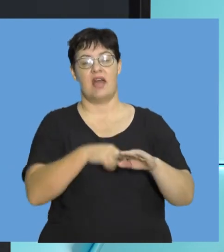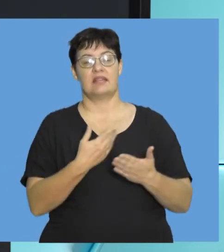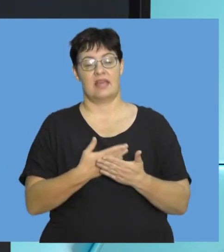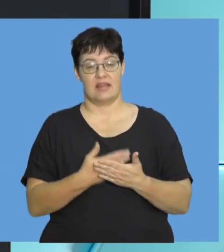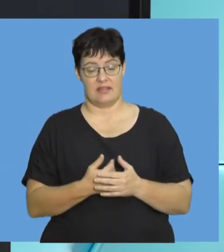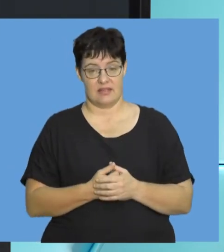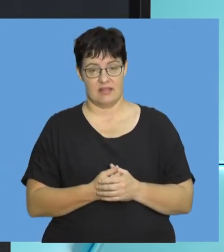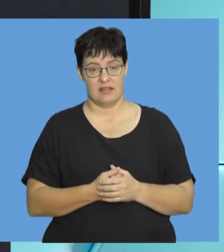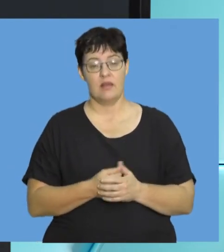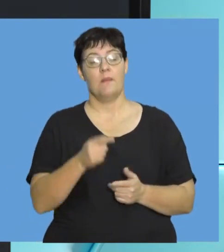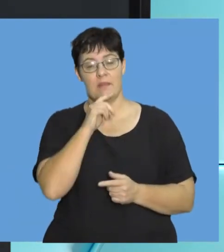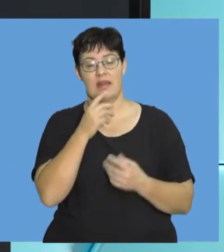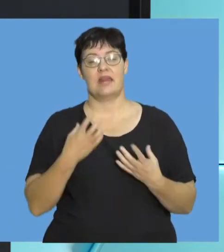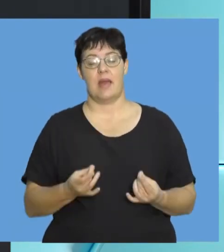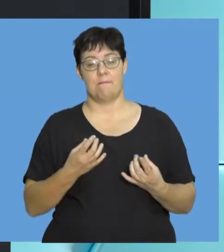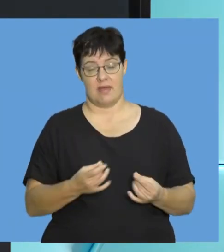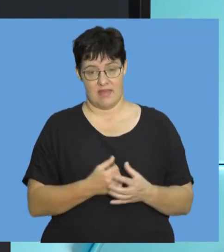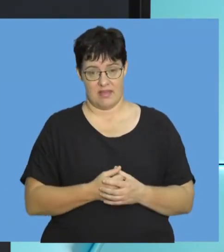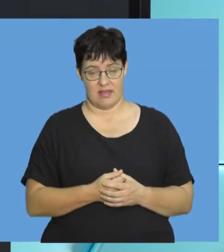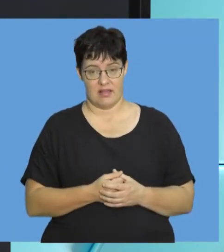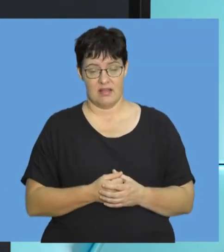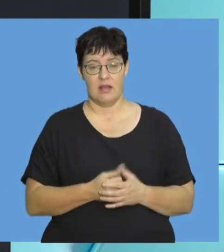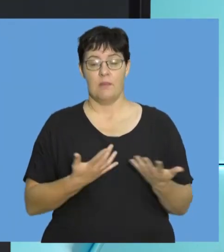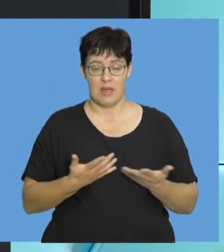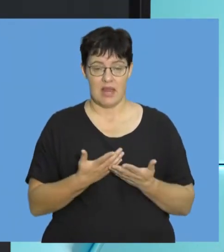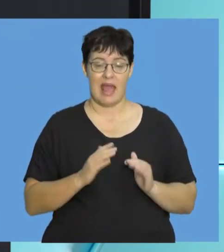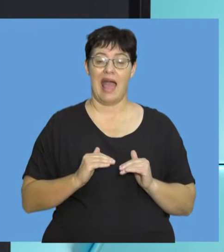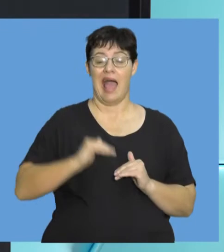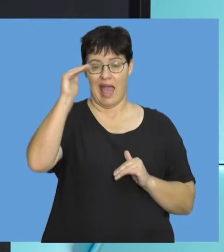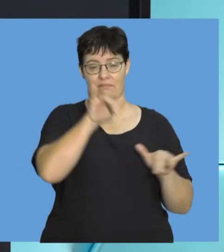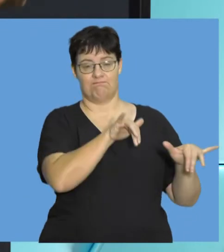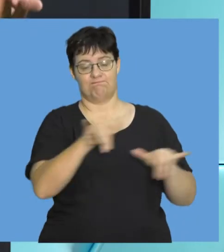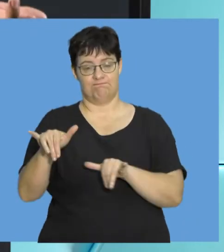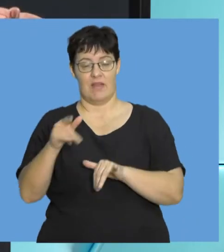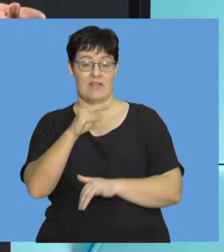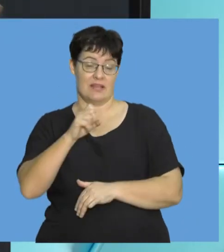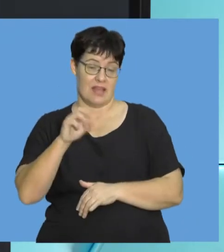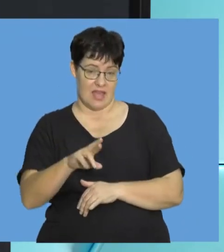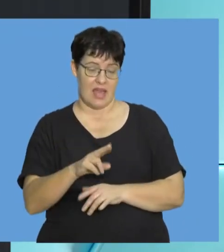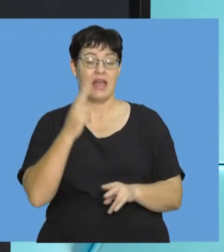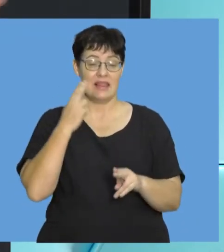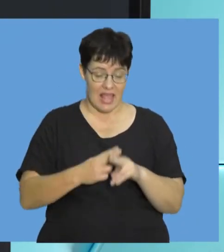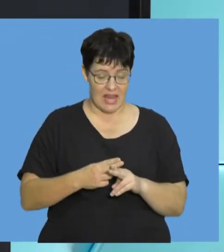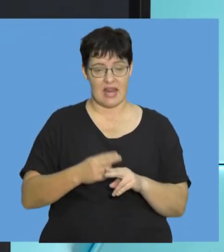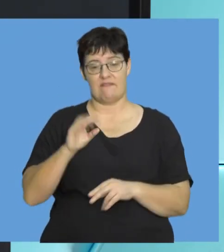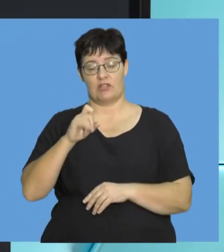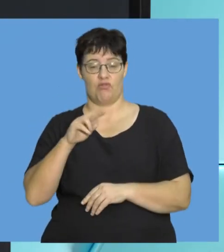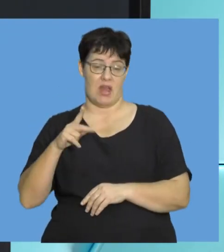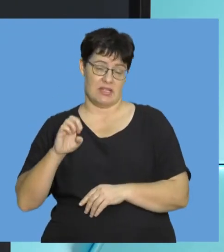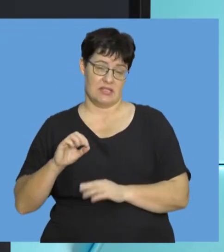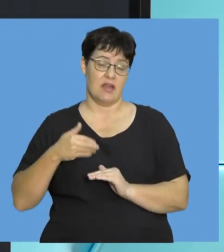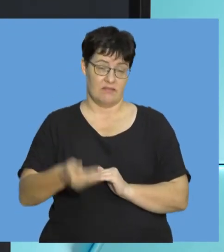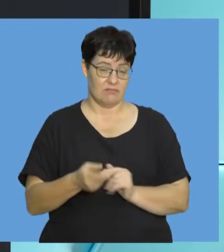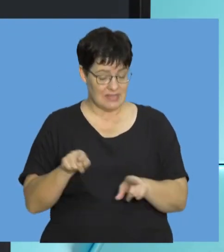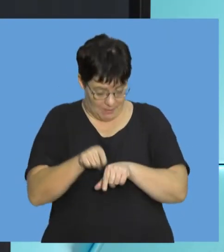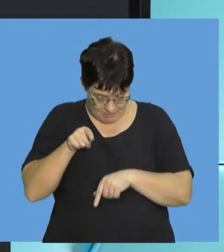can divide by that common factor, right, which is a number. At that point, it will be the highest common factor, and then only factorize after.